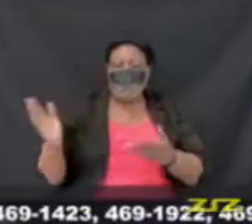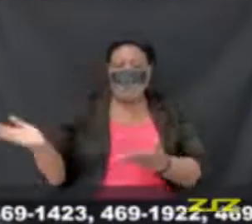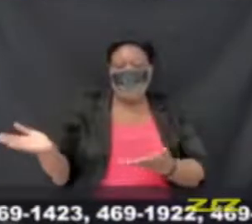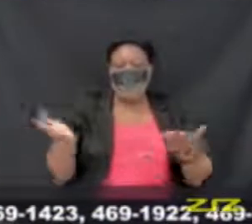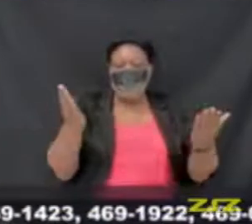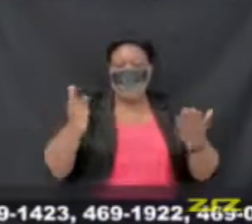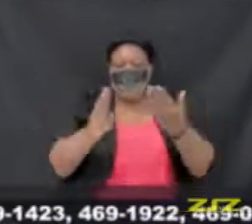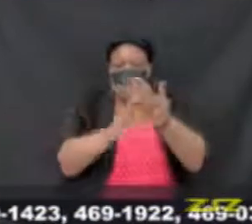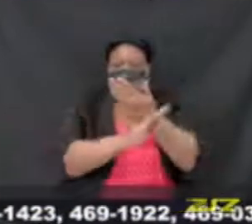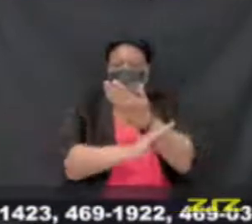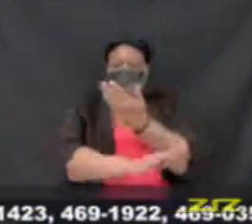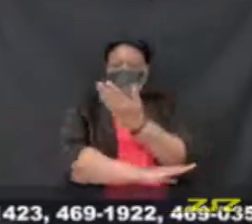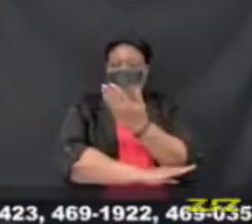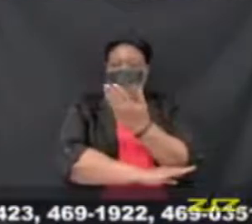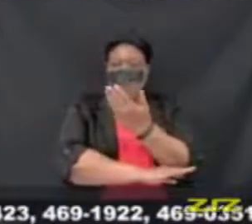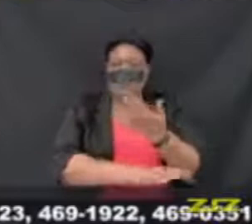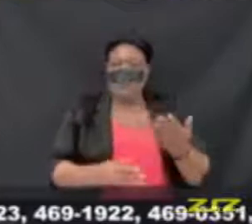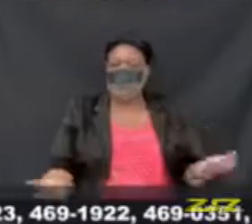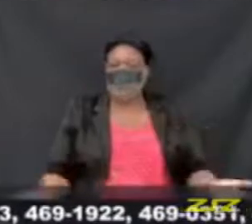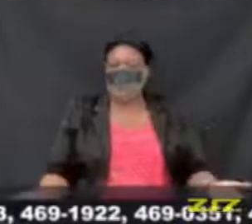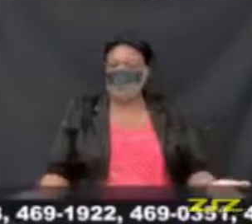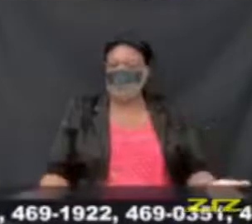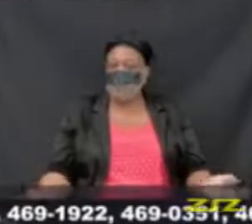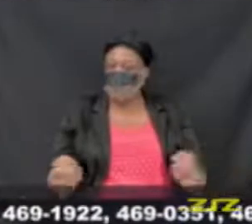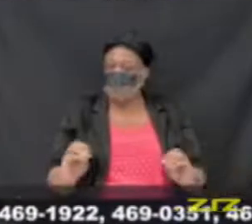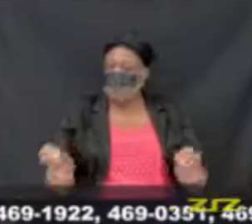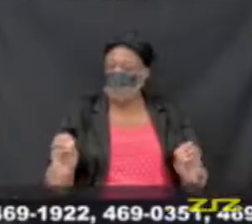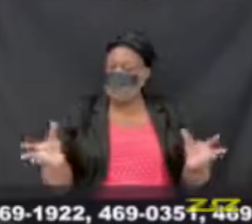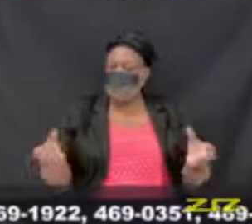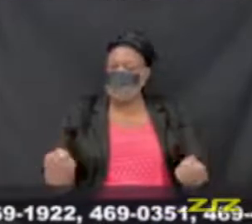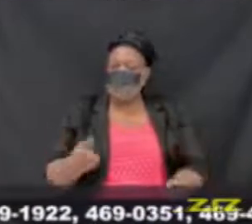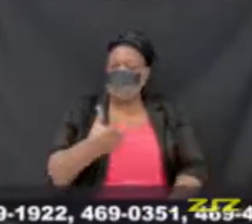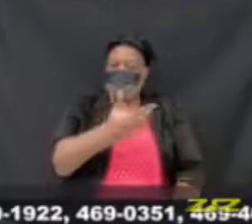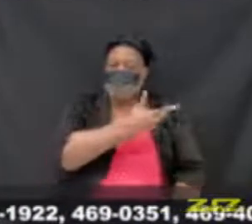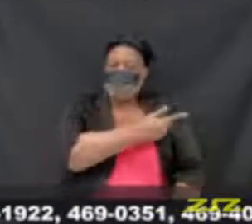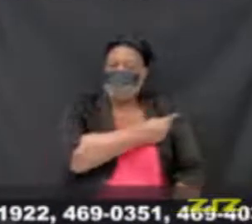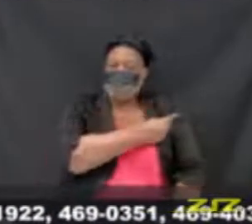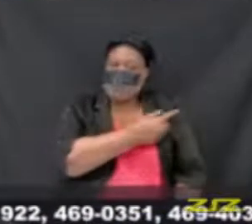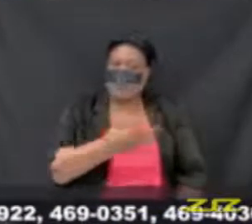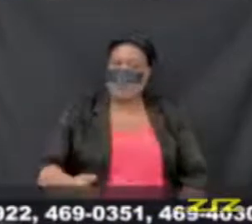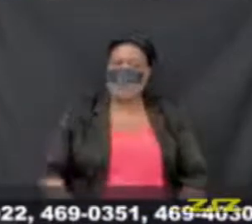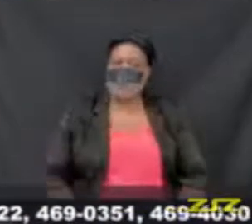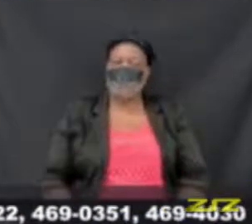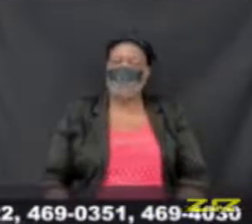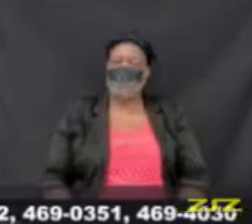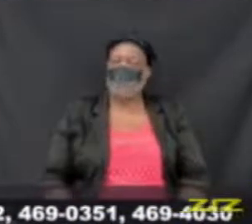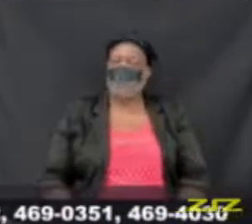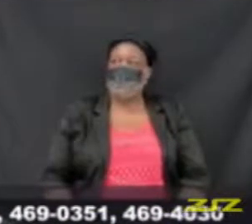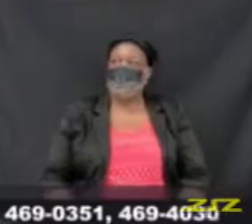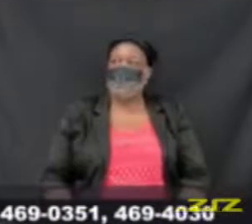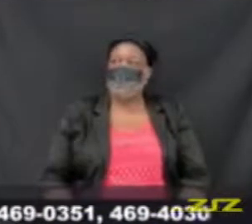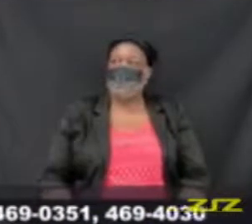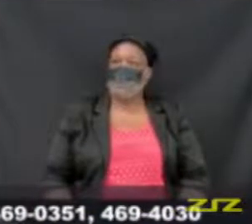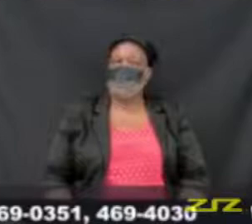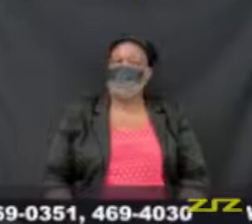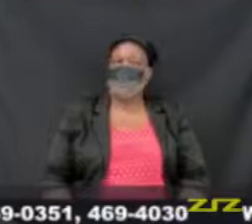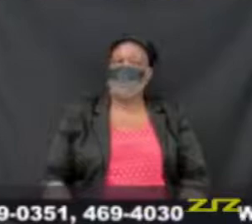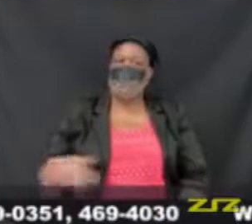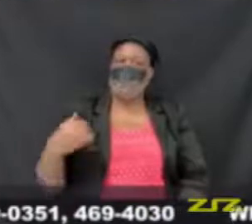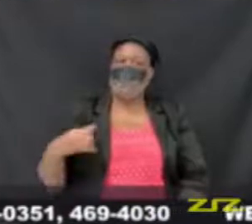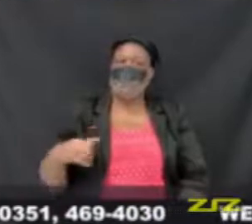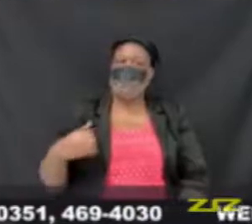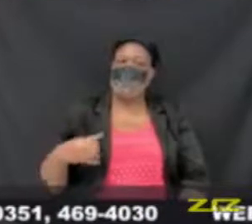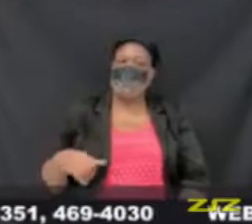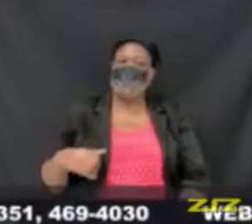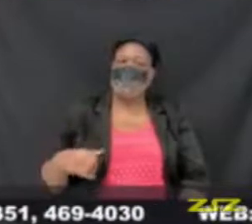hotelier stated that when they have guests who are paying $2,000 a night, they expect certain level of